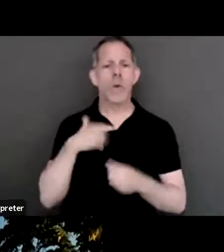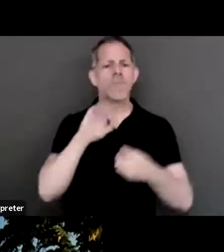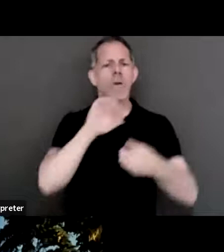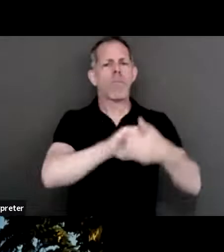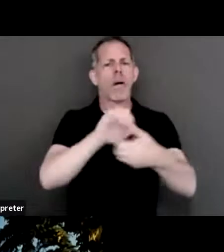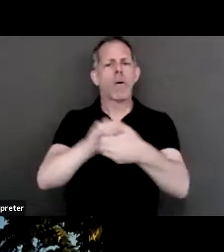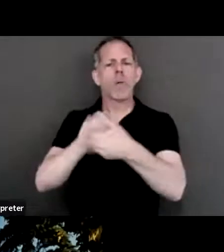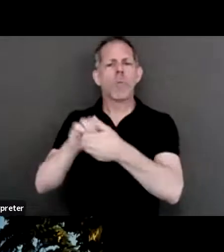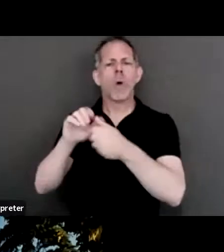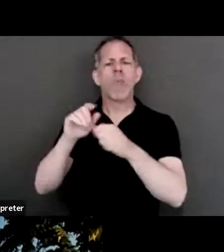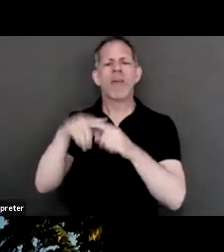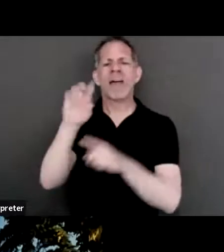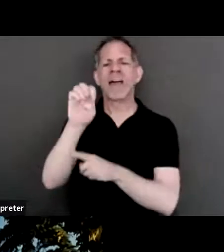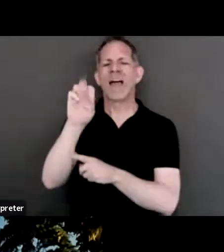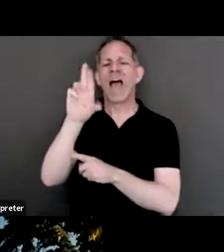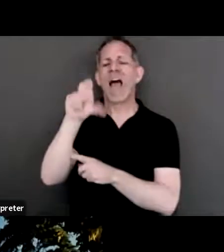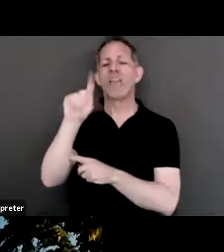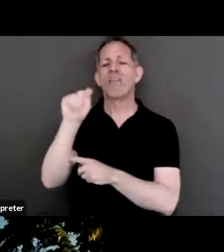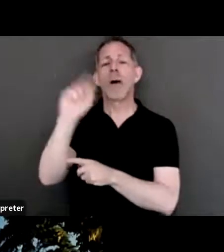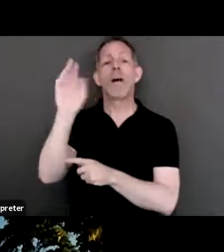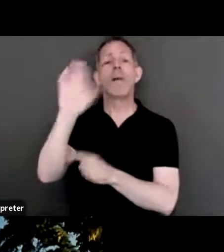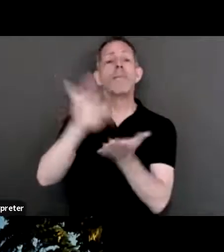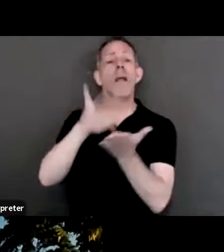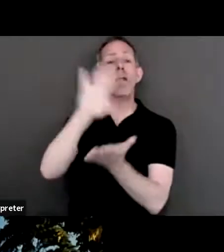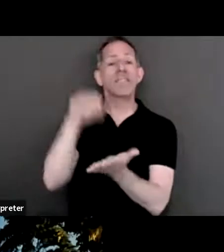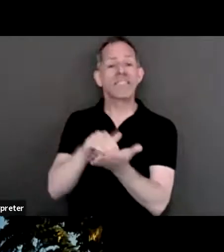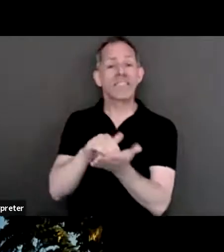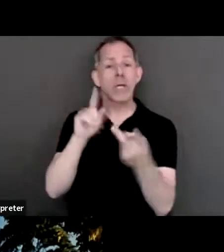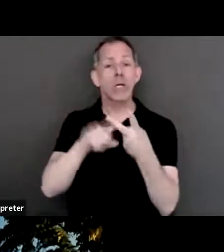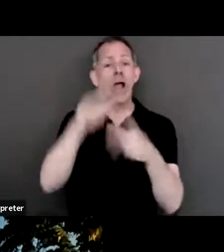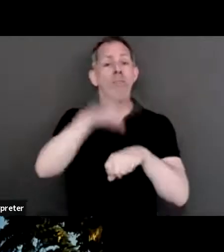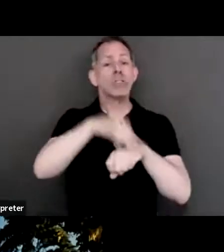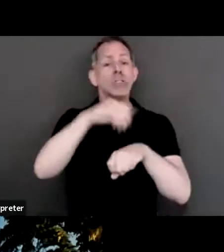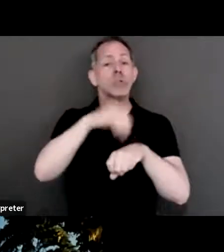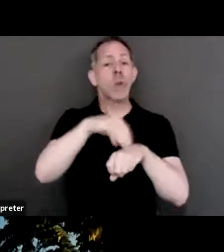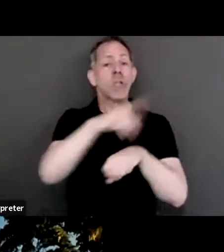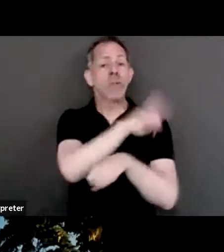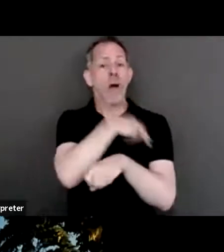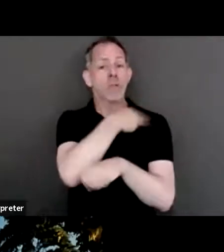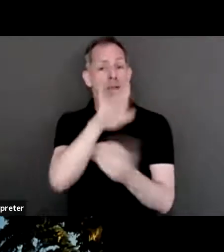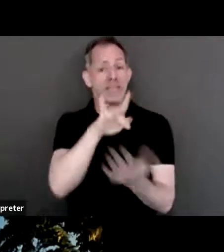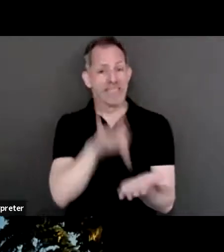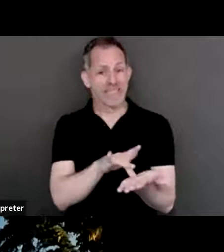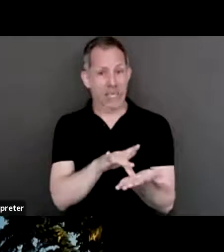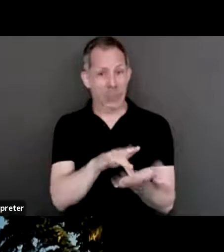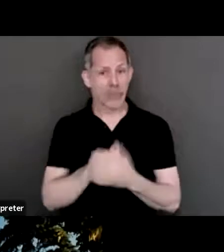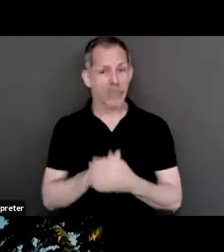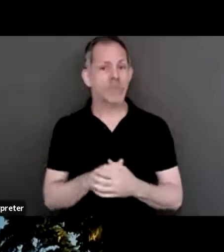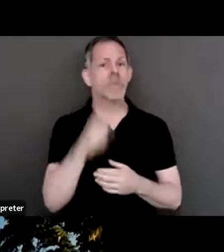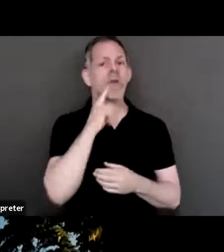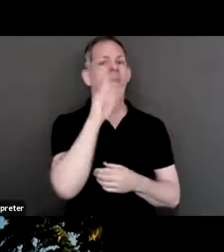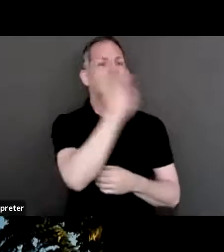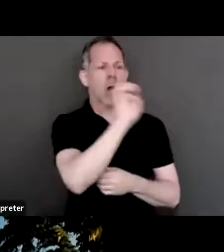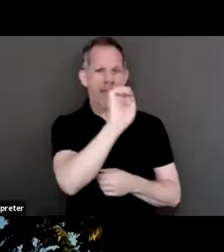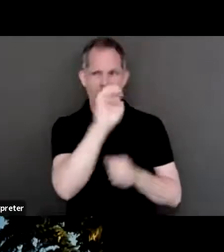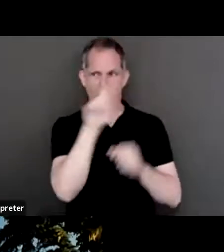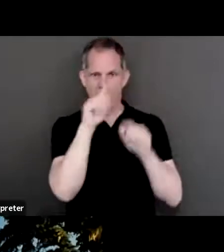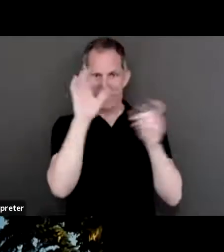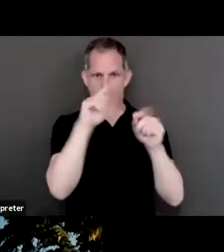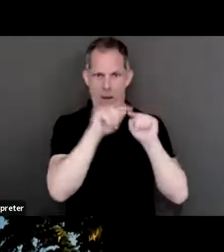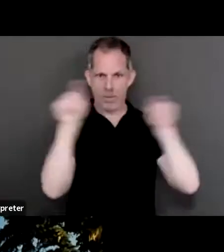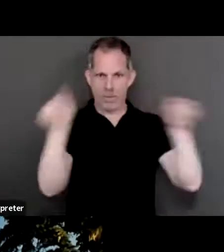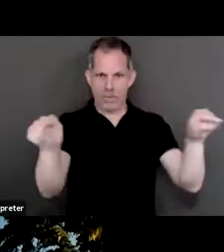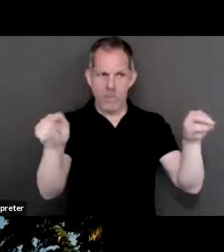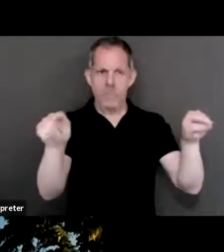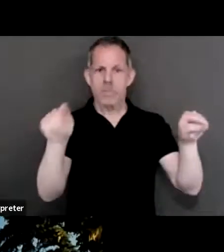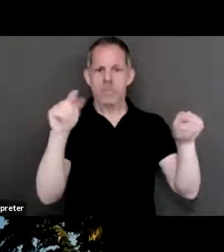get information on overdoses being seen through their emergency departments. The Washington State Department of Health has also made investments